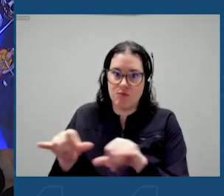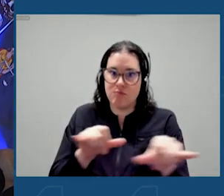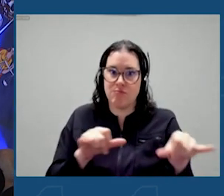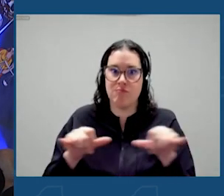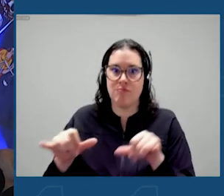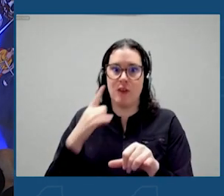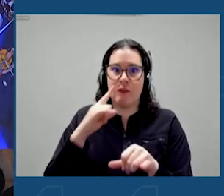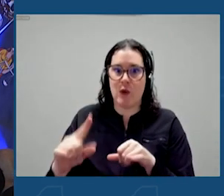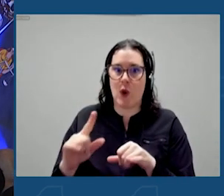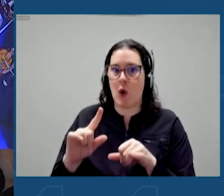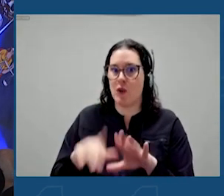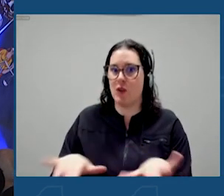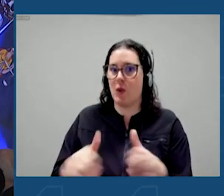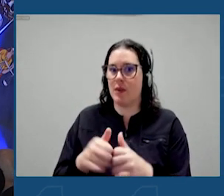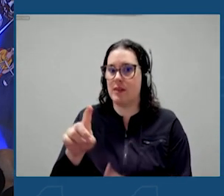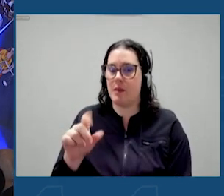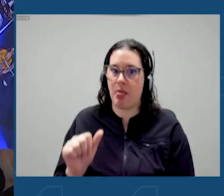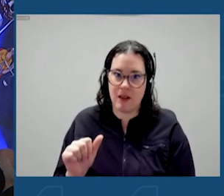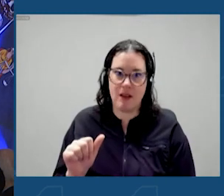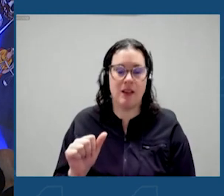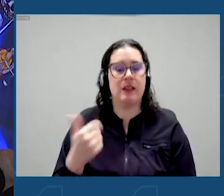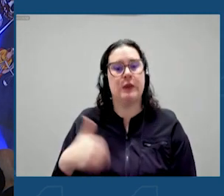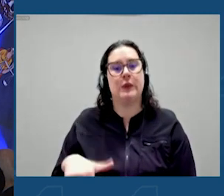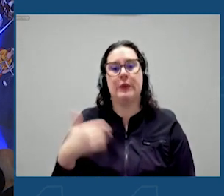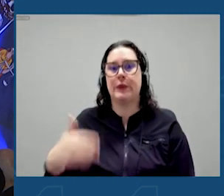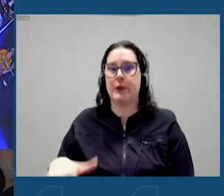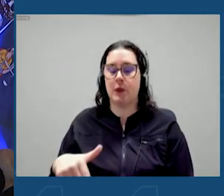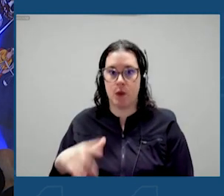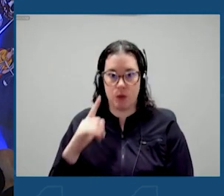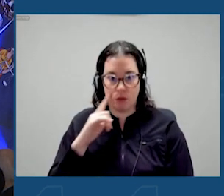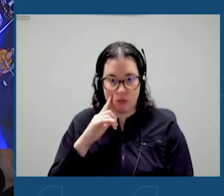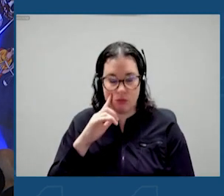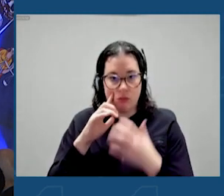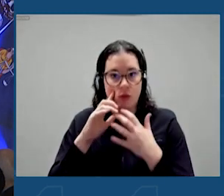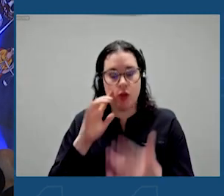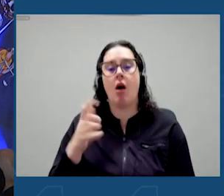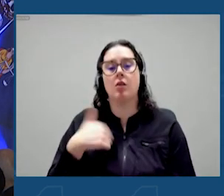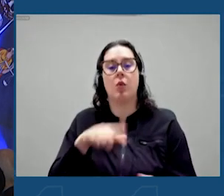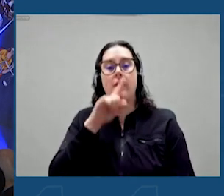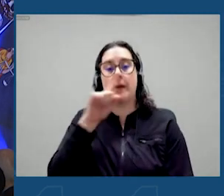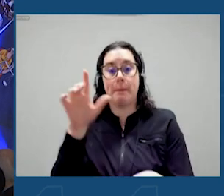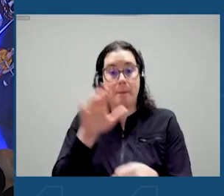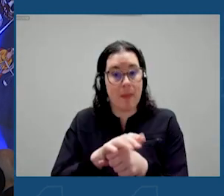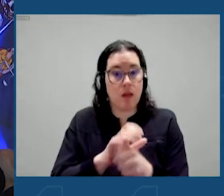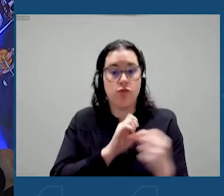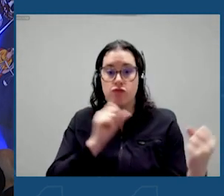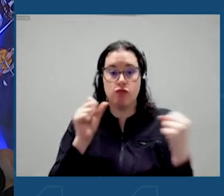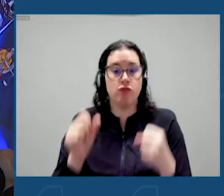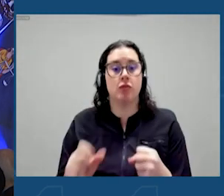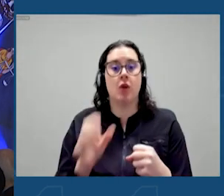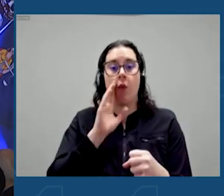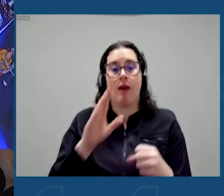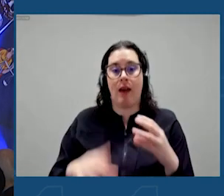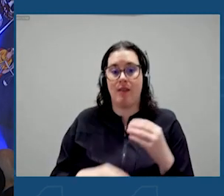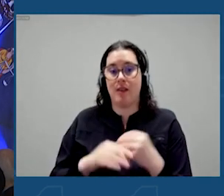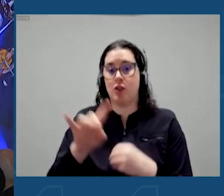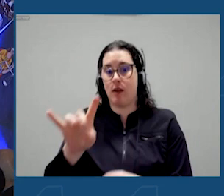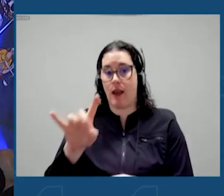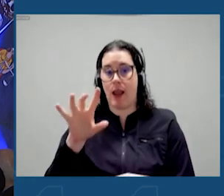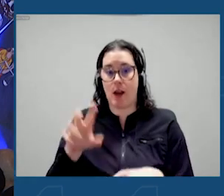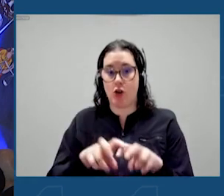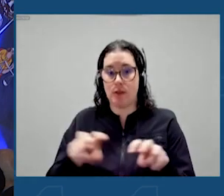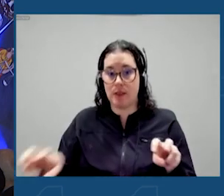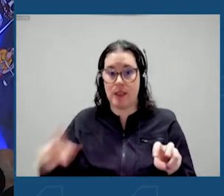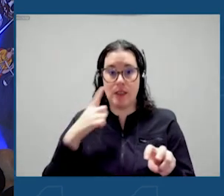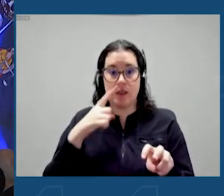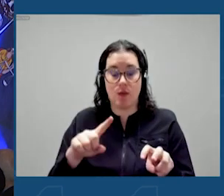with disabilities. And we made a strong commitment to make sure we get an additional 800 seats so that